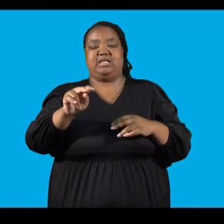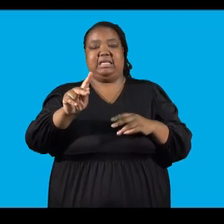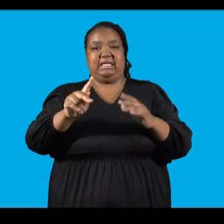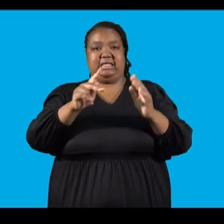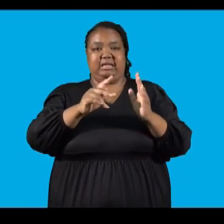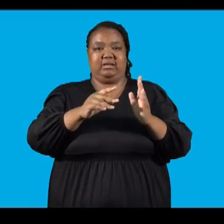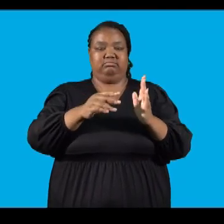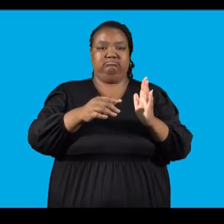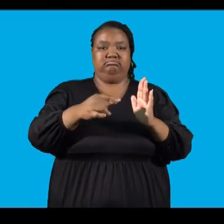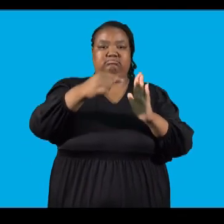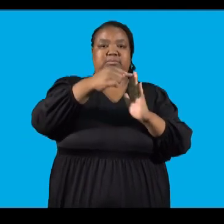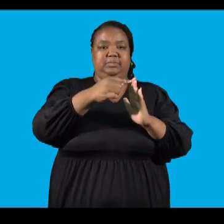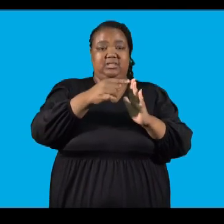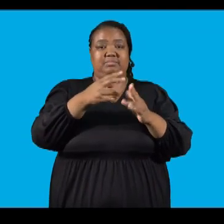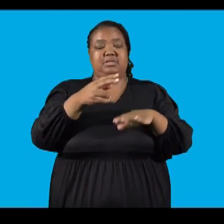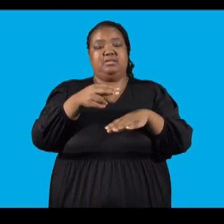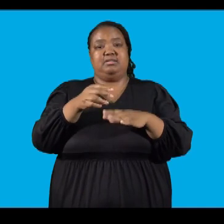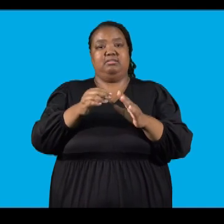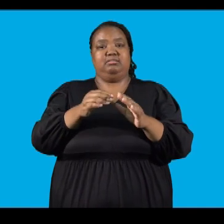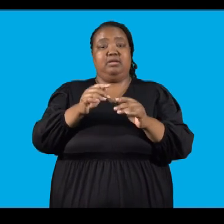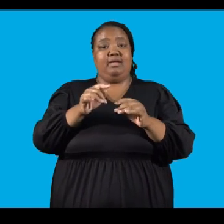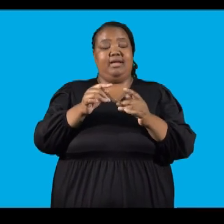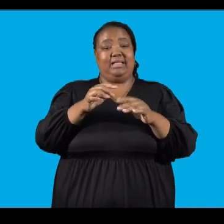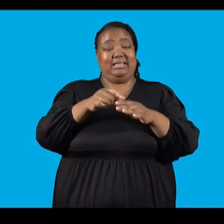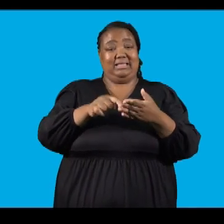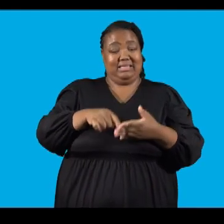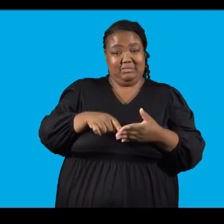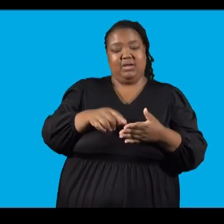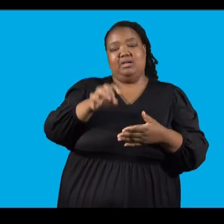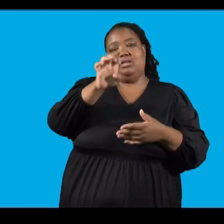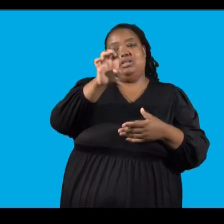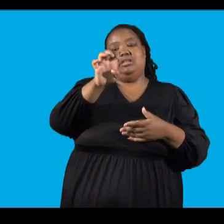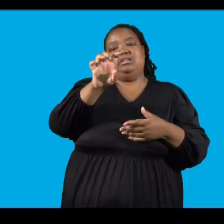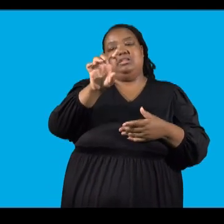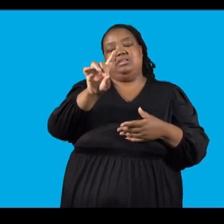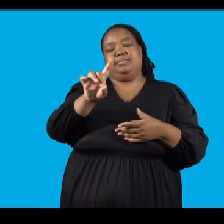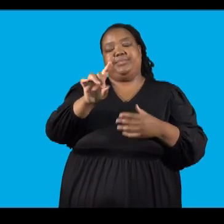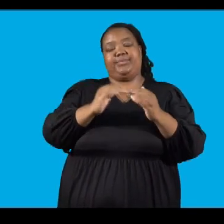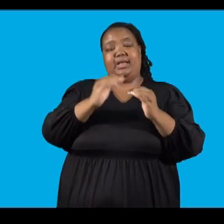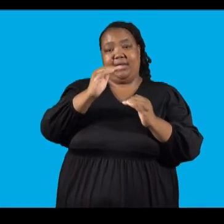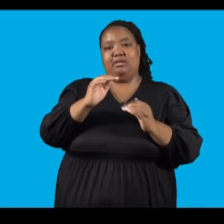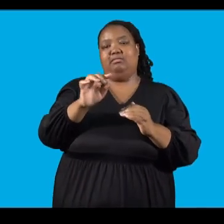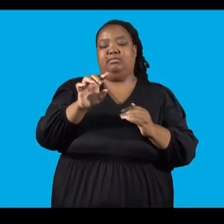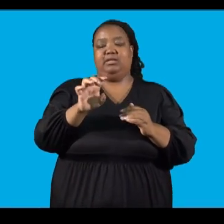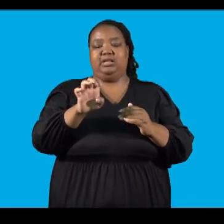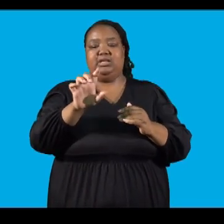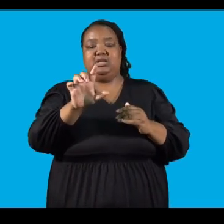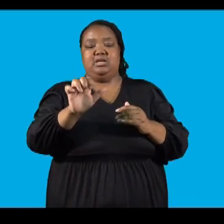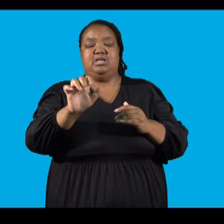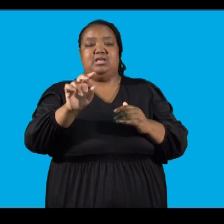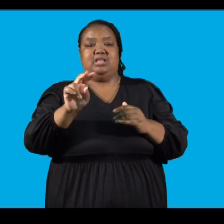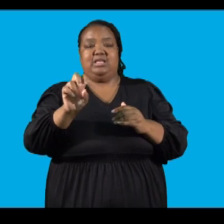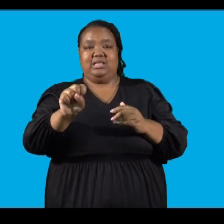above the king, the demand is relatively elastic, and below the king,